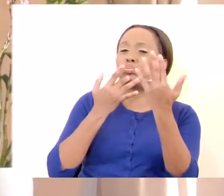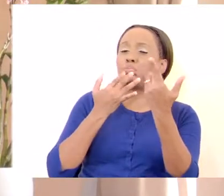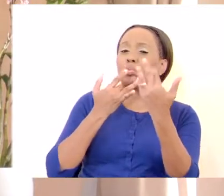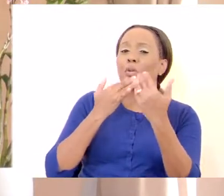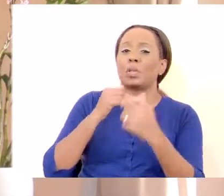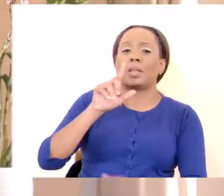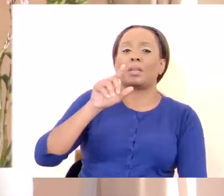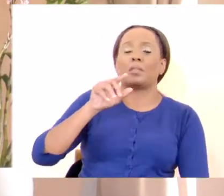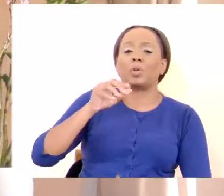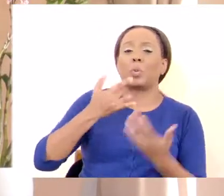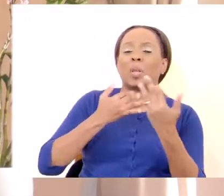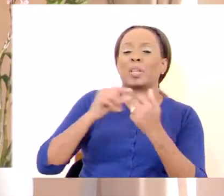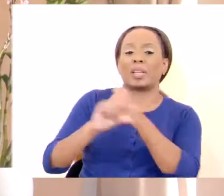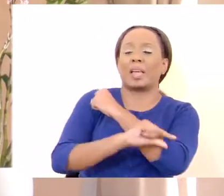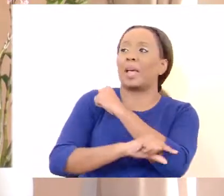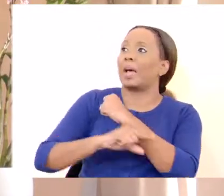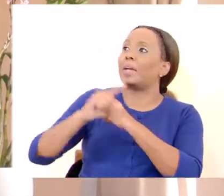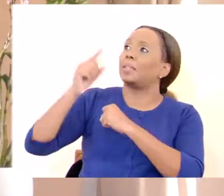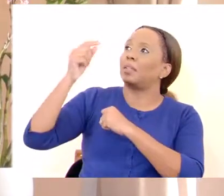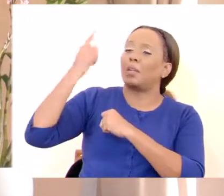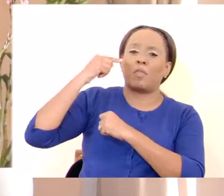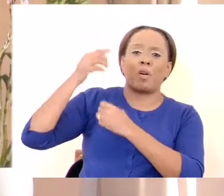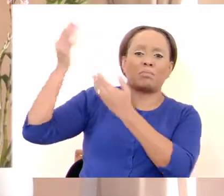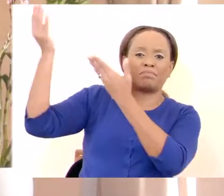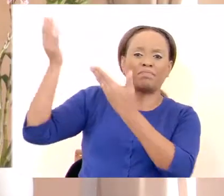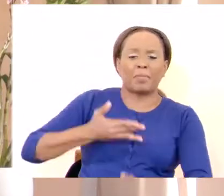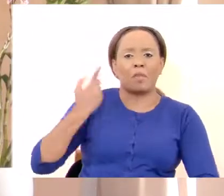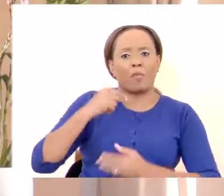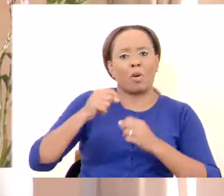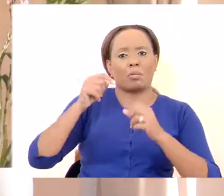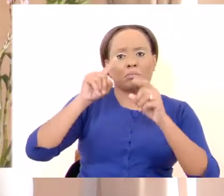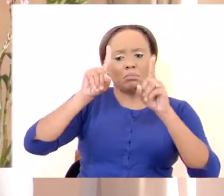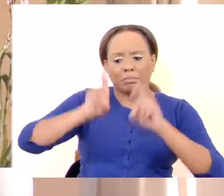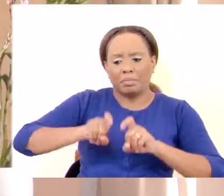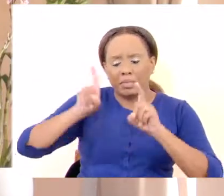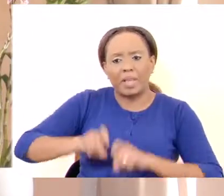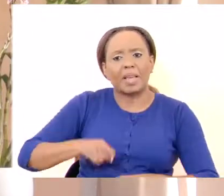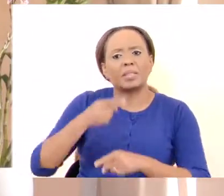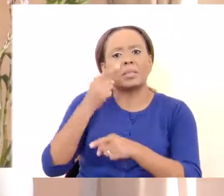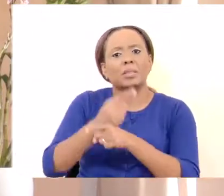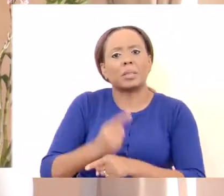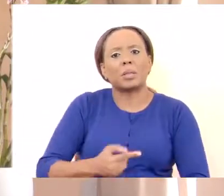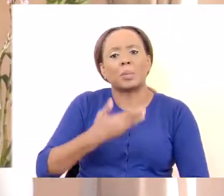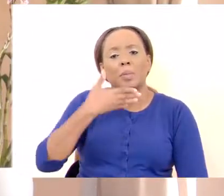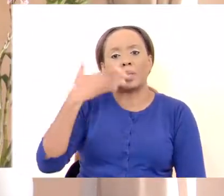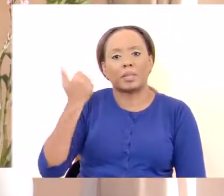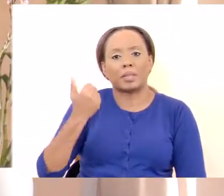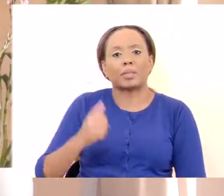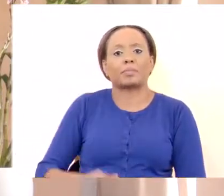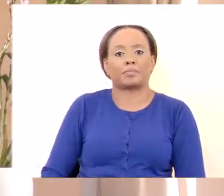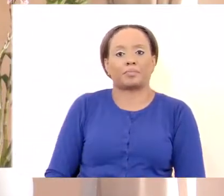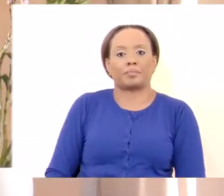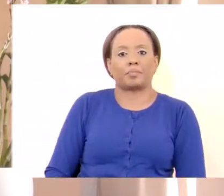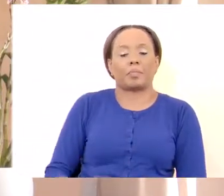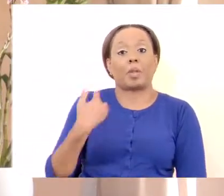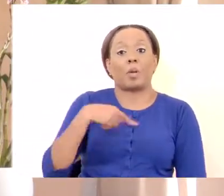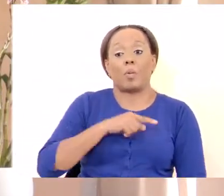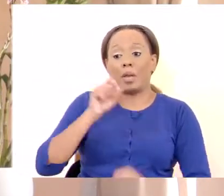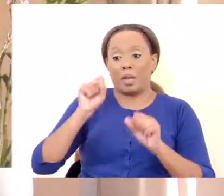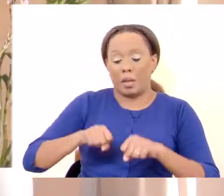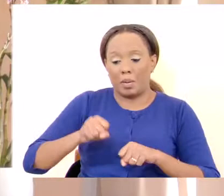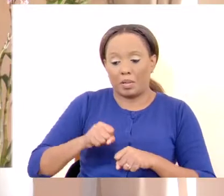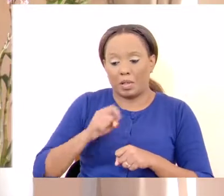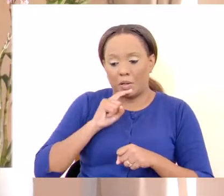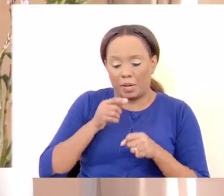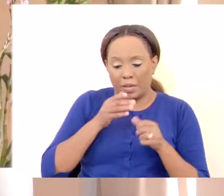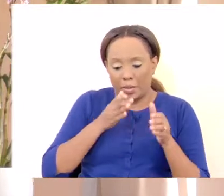processing of swabs, finally arrived. By Monday the 15th, the lab was able to process and give results